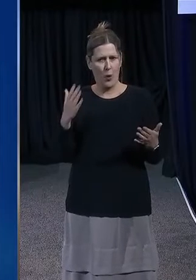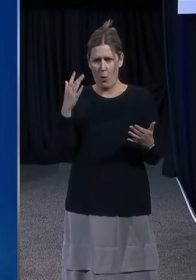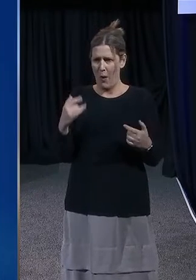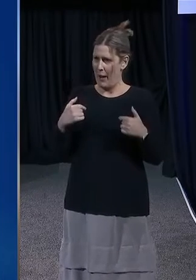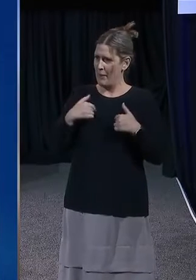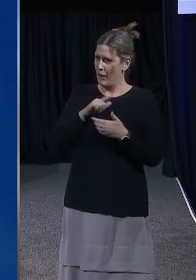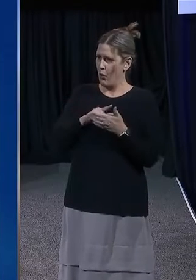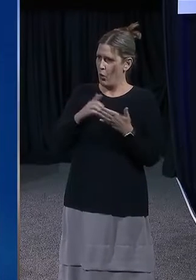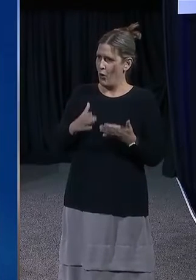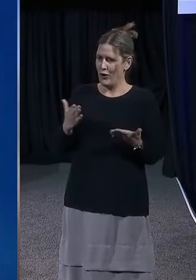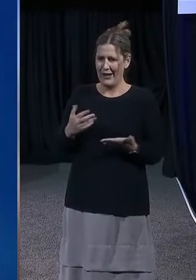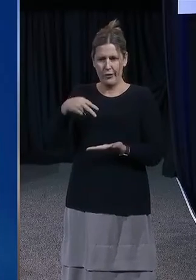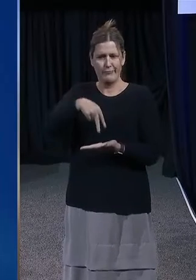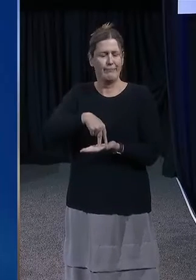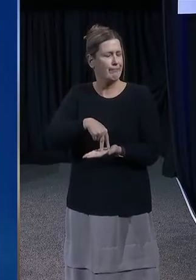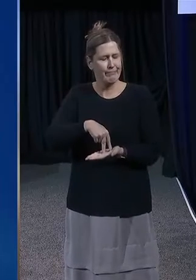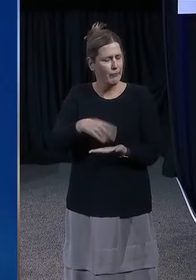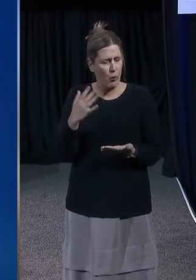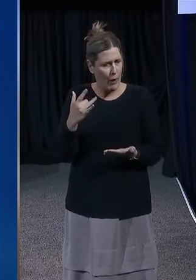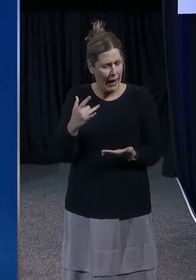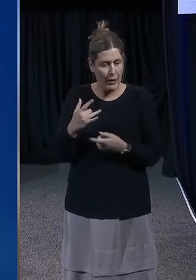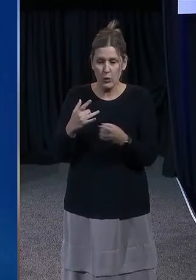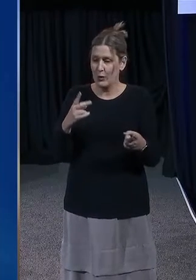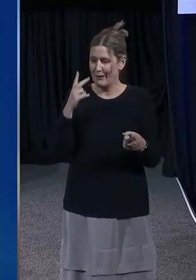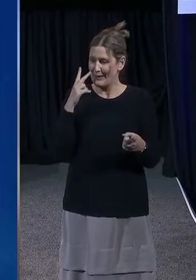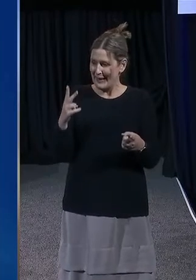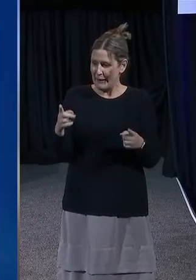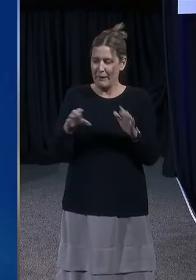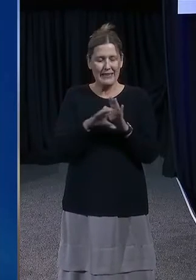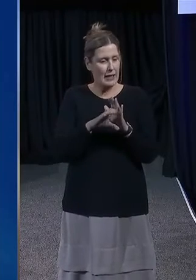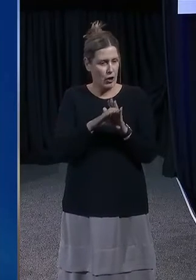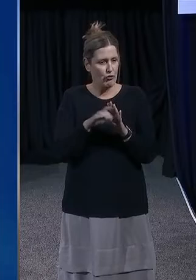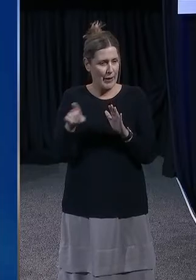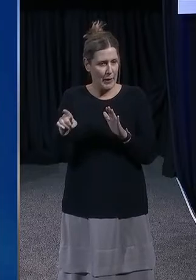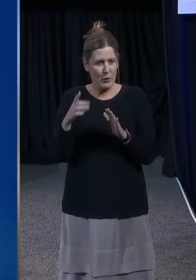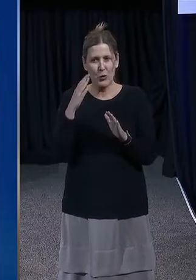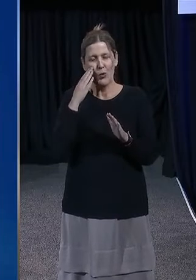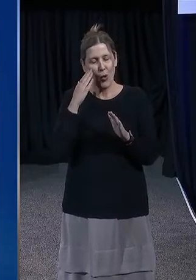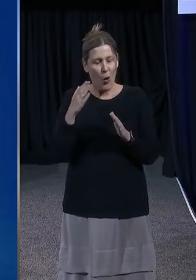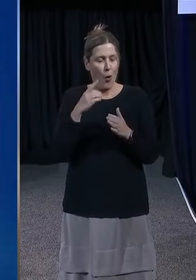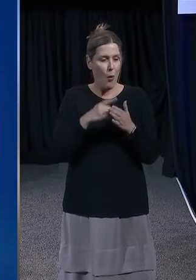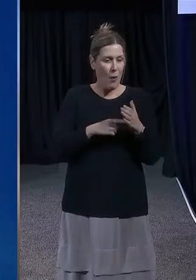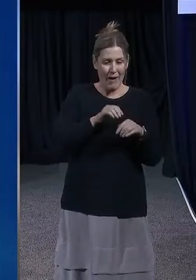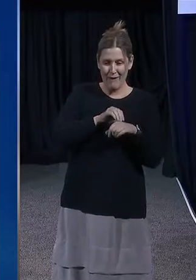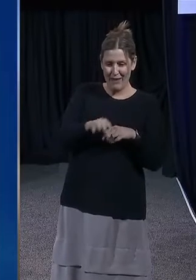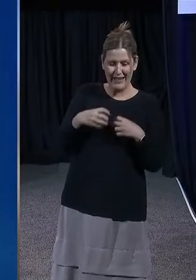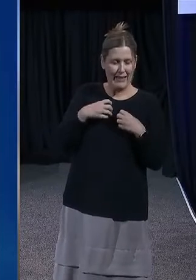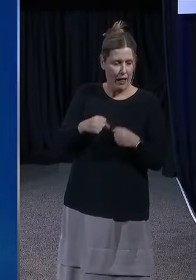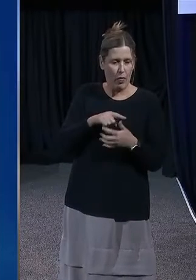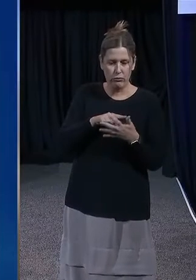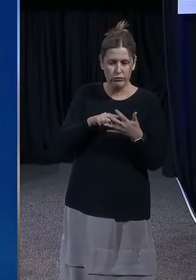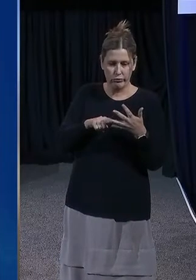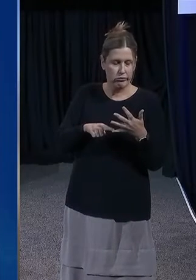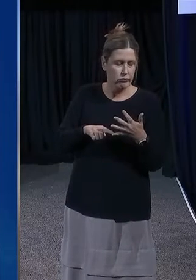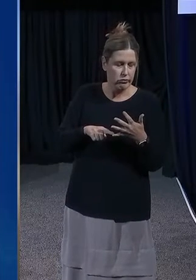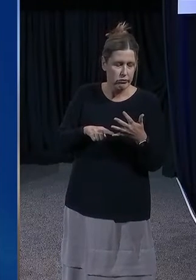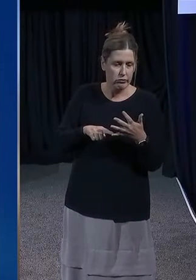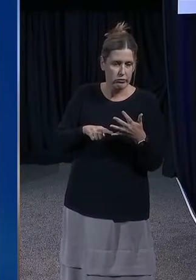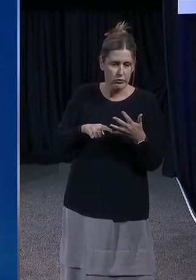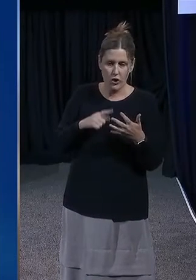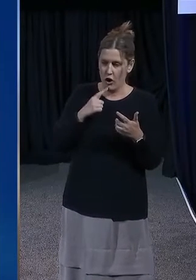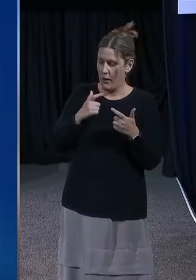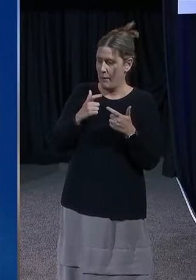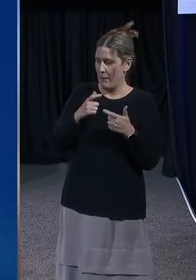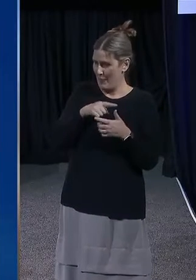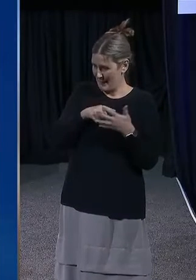it's because you've seen this diagram. You've seen that the social determinants of health are the most impactful of any